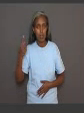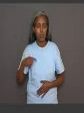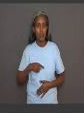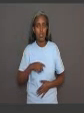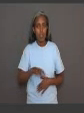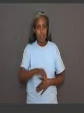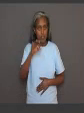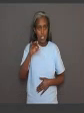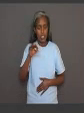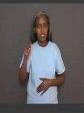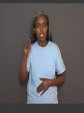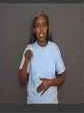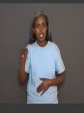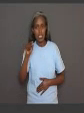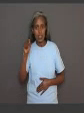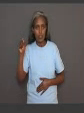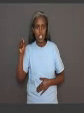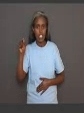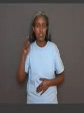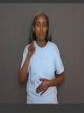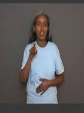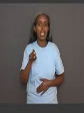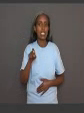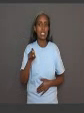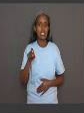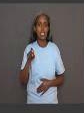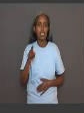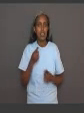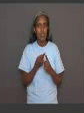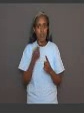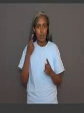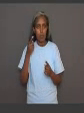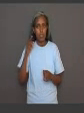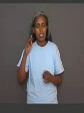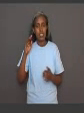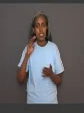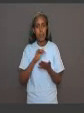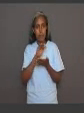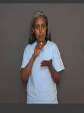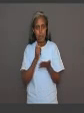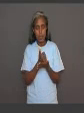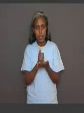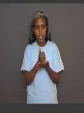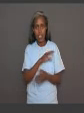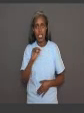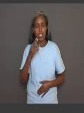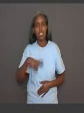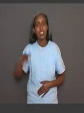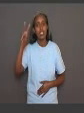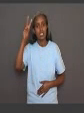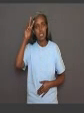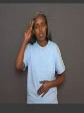the deviation of x from the mean and the square of